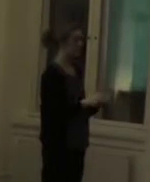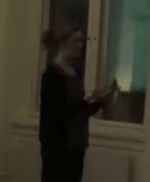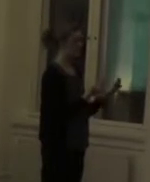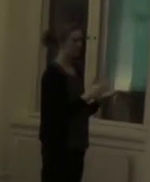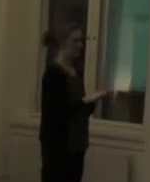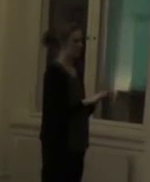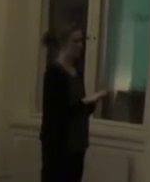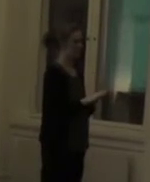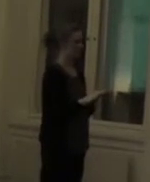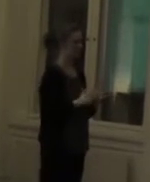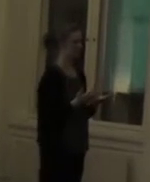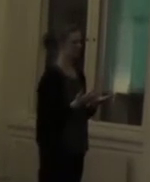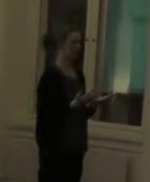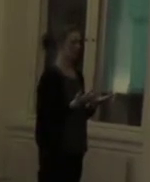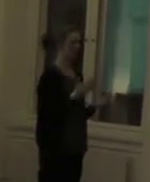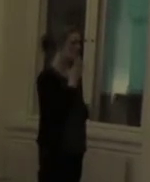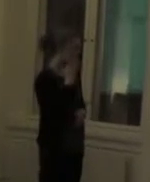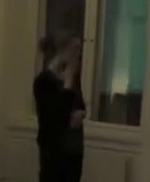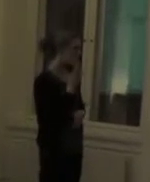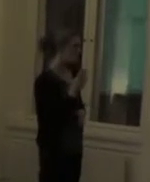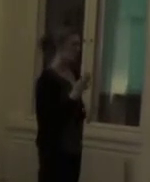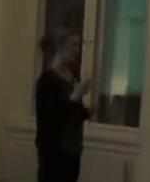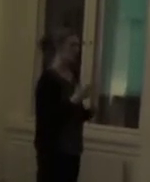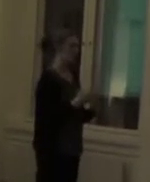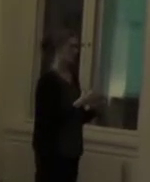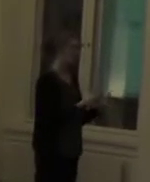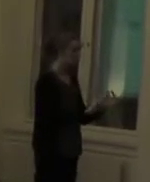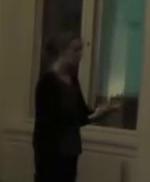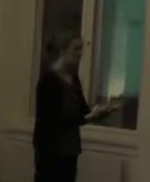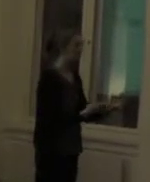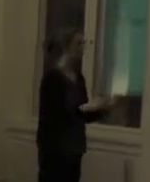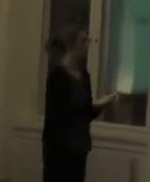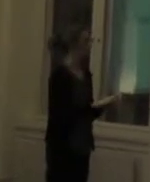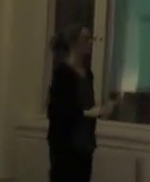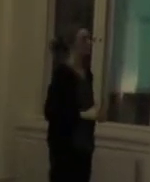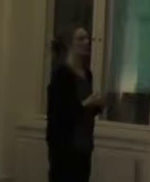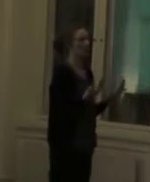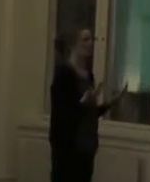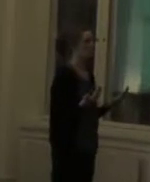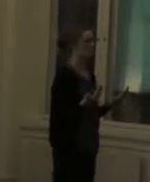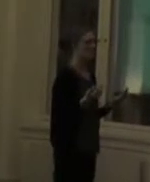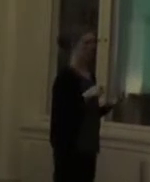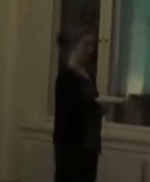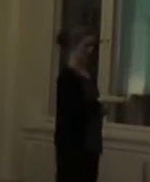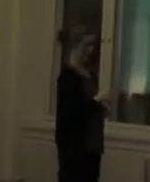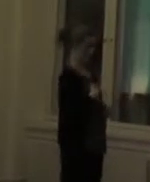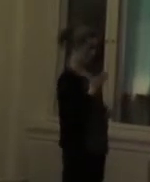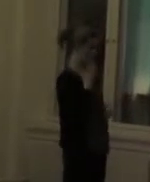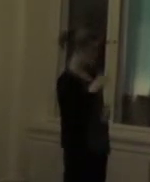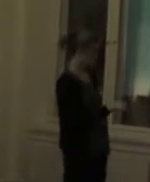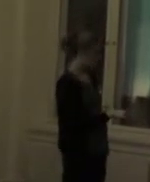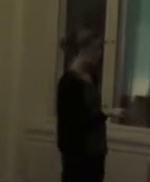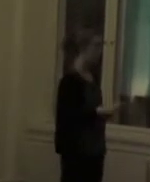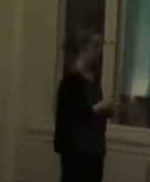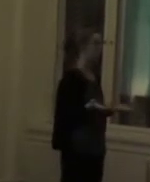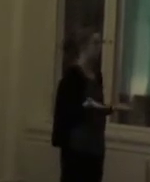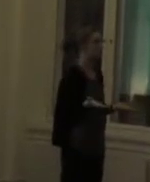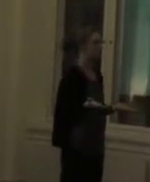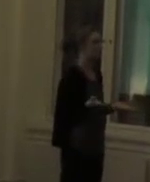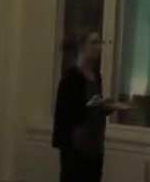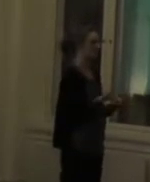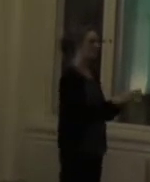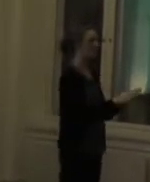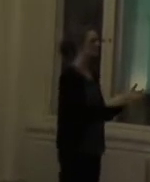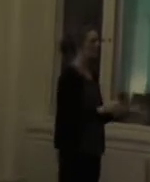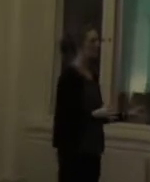They are not helped with residency, with residence in that country. They don't get any allowance,